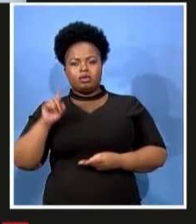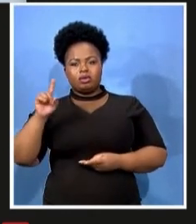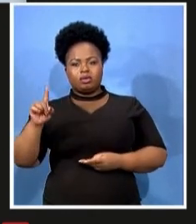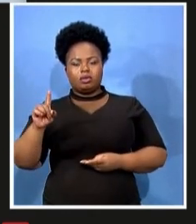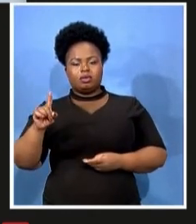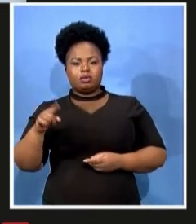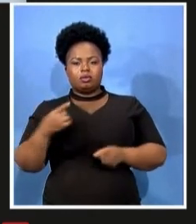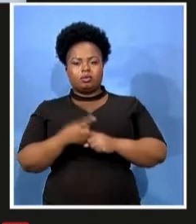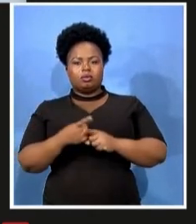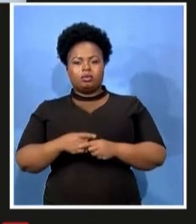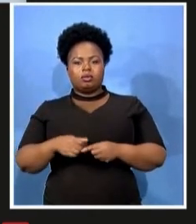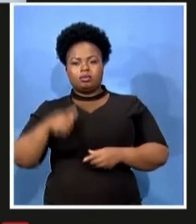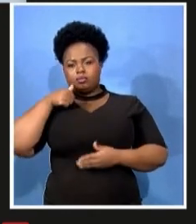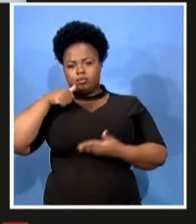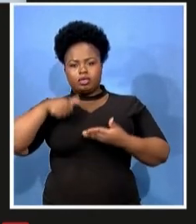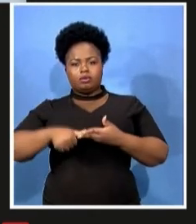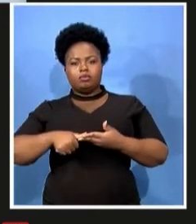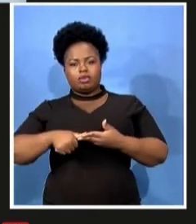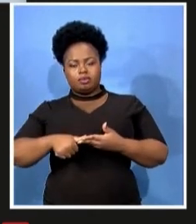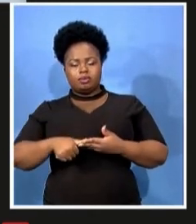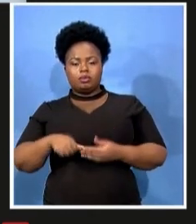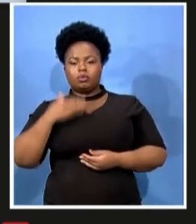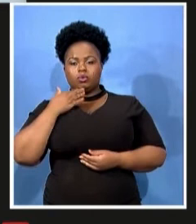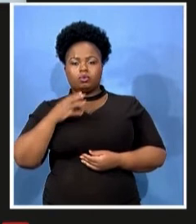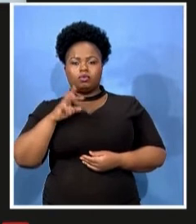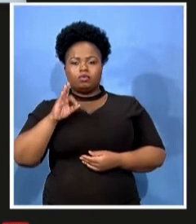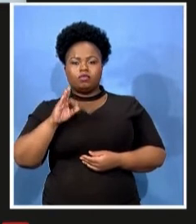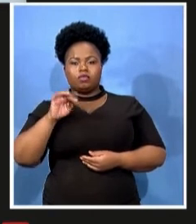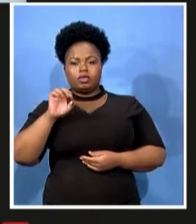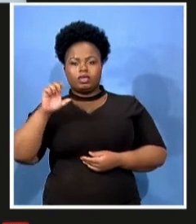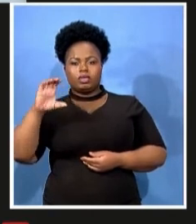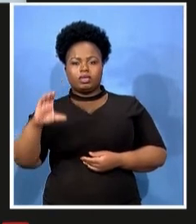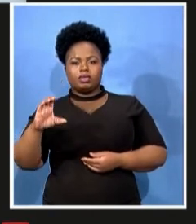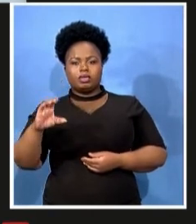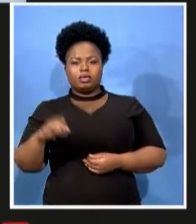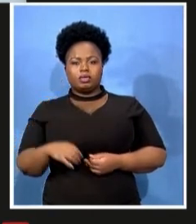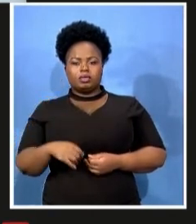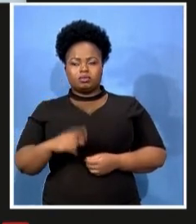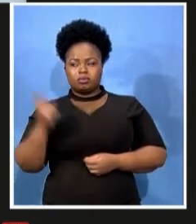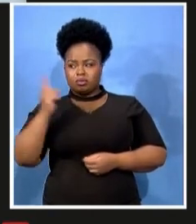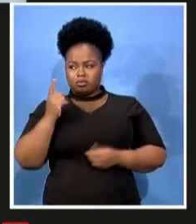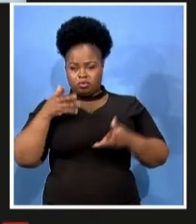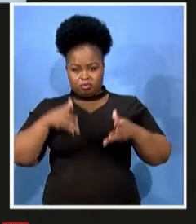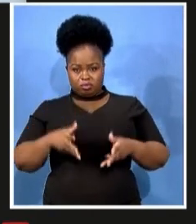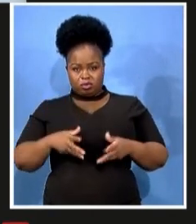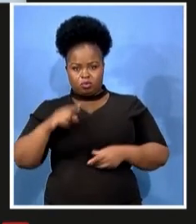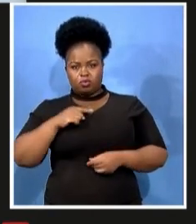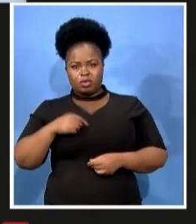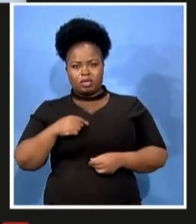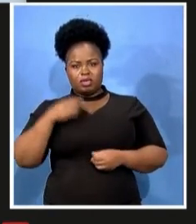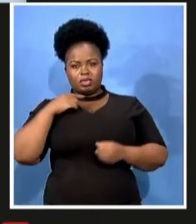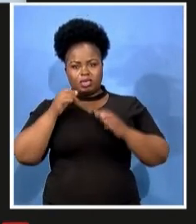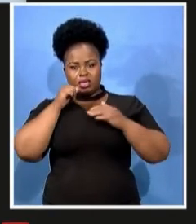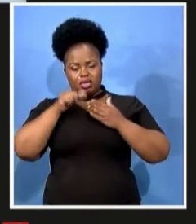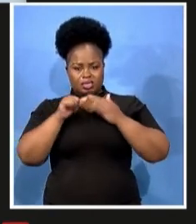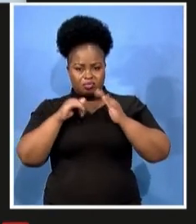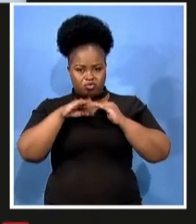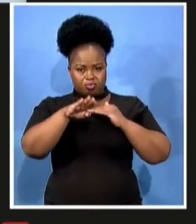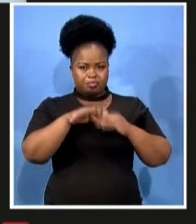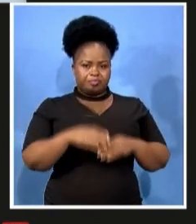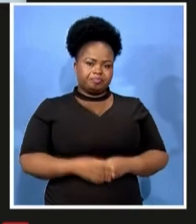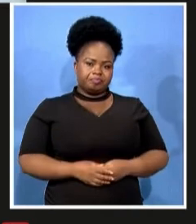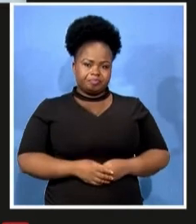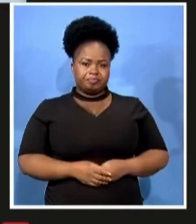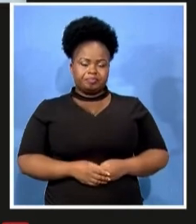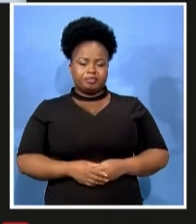Mr. Frolick coming into me as it was addressed to him. So the Speaker writes, my office